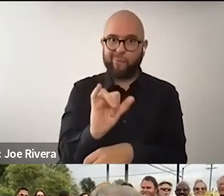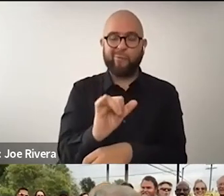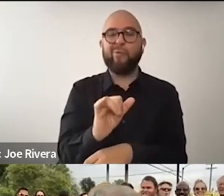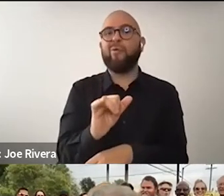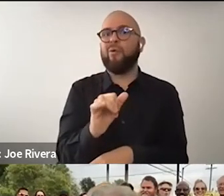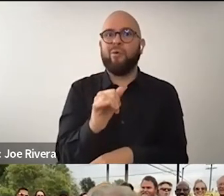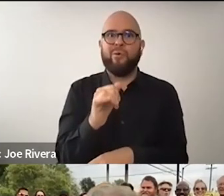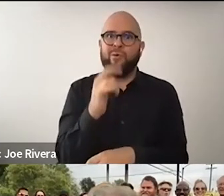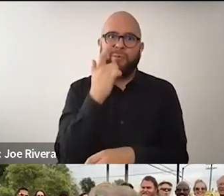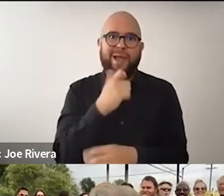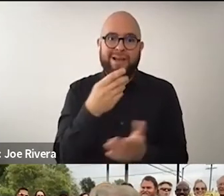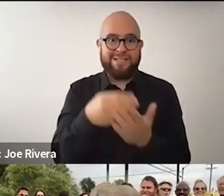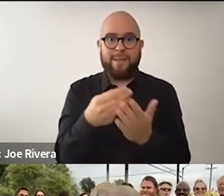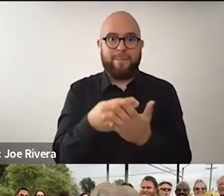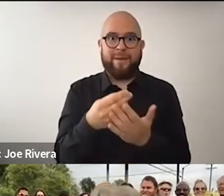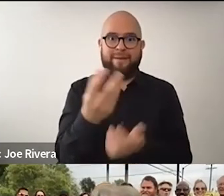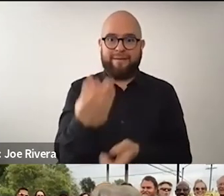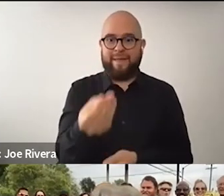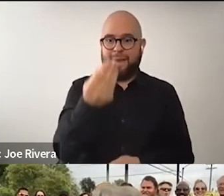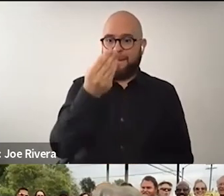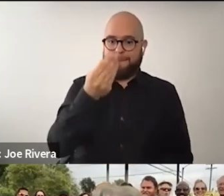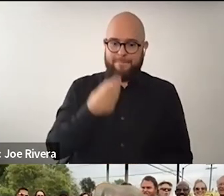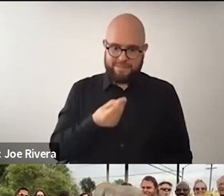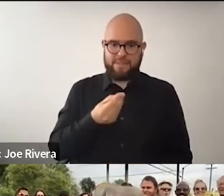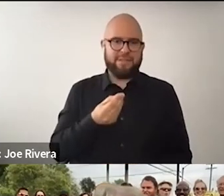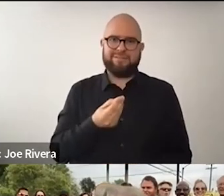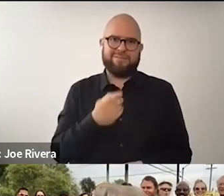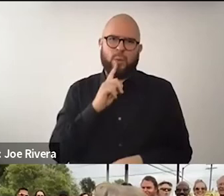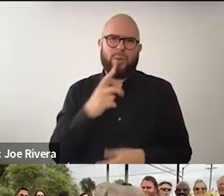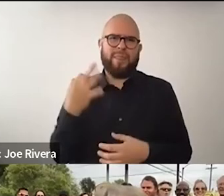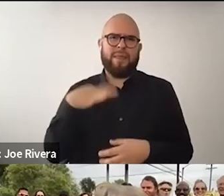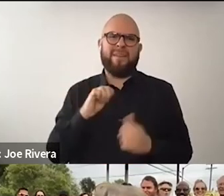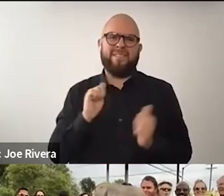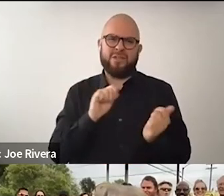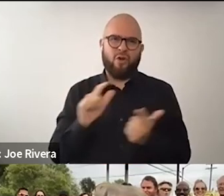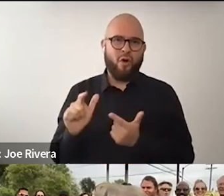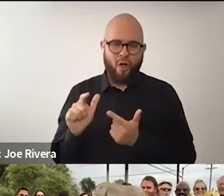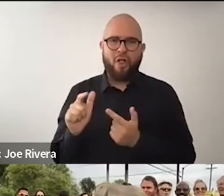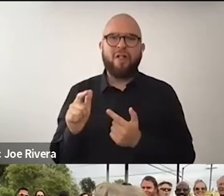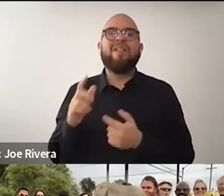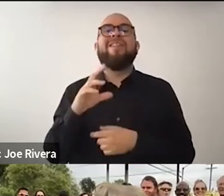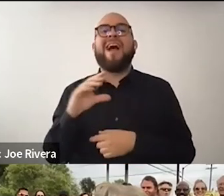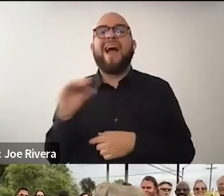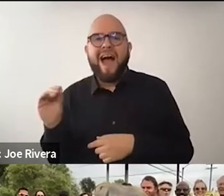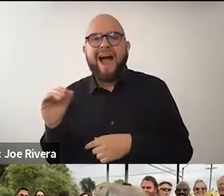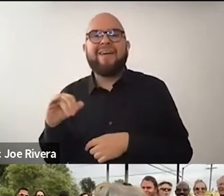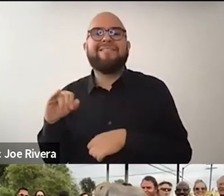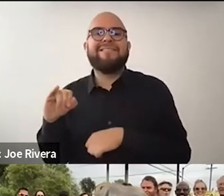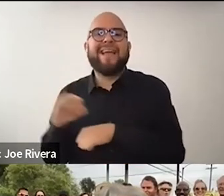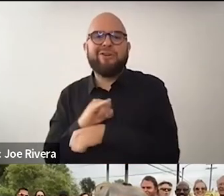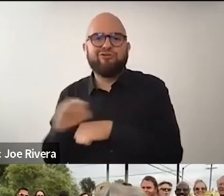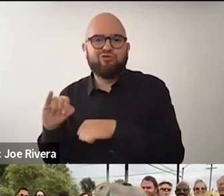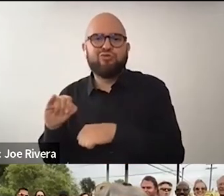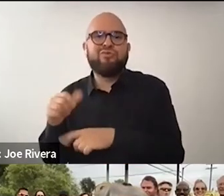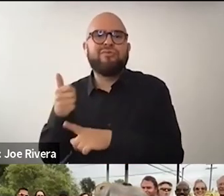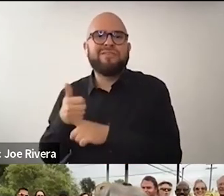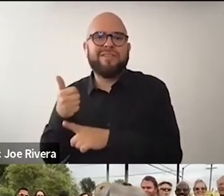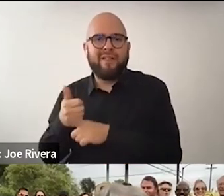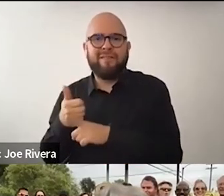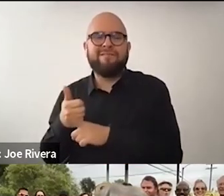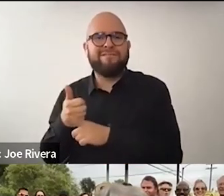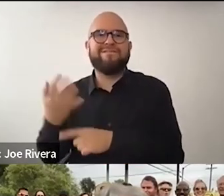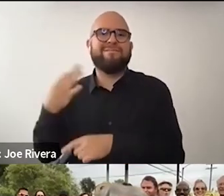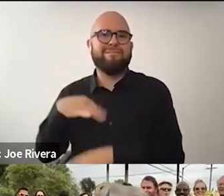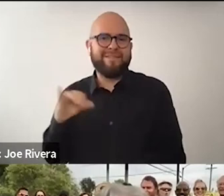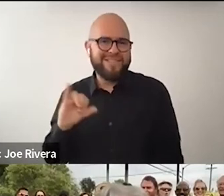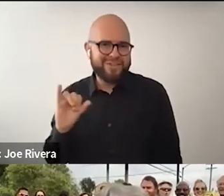is good for all of us. And of course, the industry benefits from it. So, yeah, I appreciate what